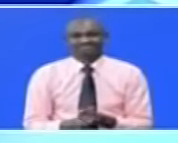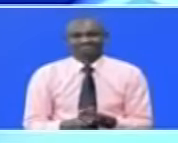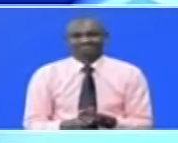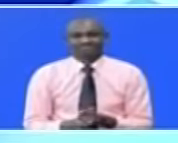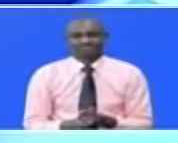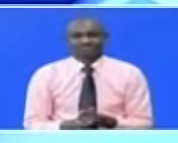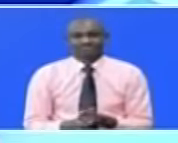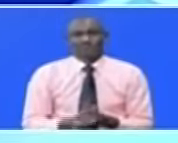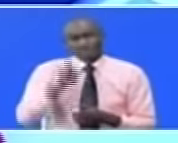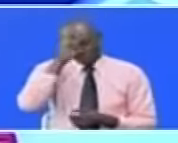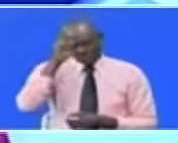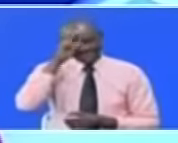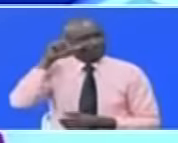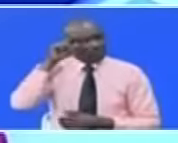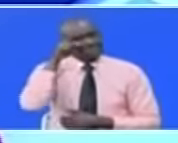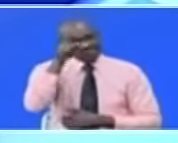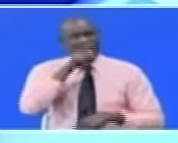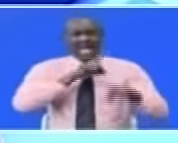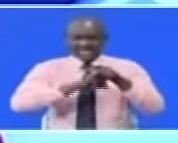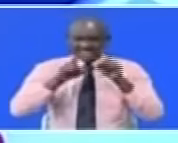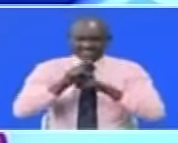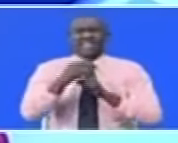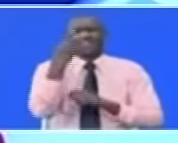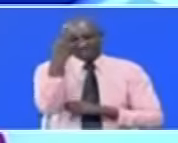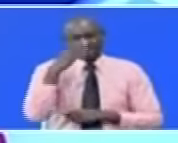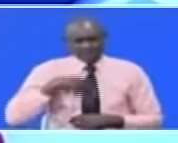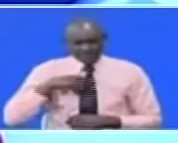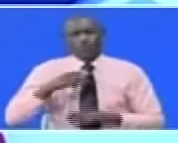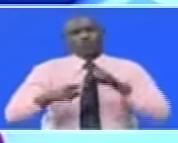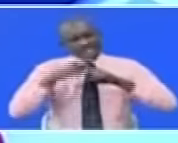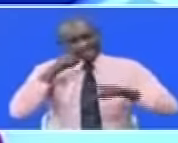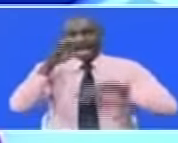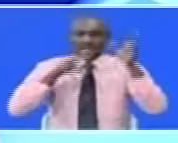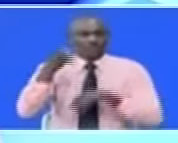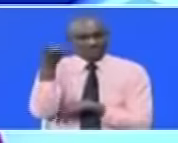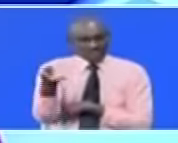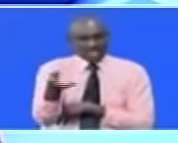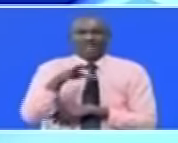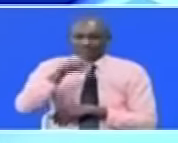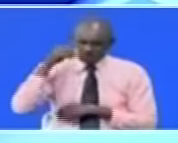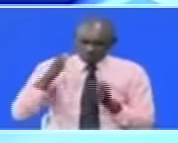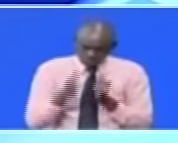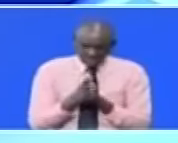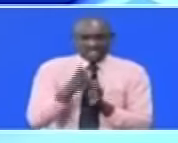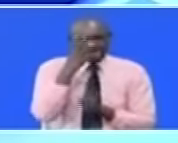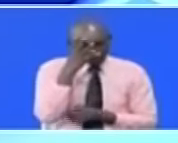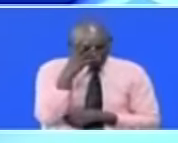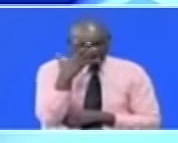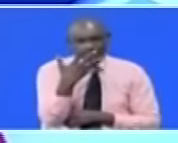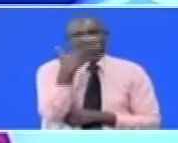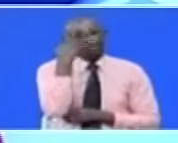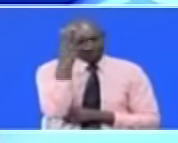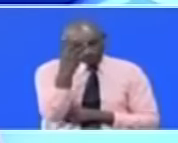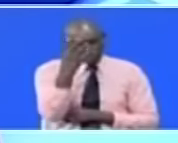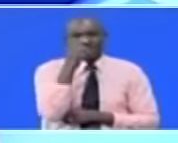Now, police in Mombasa have arrested three suspected poachers. The police said the suspects were found with 54 rounds of live ammunition